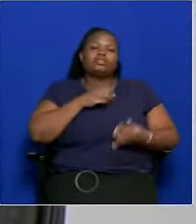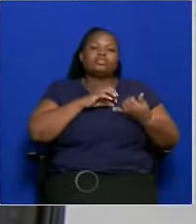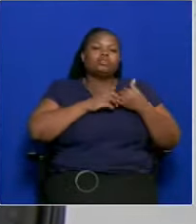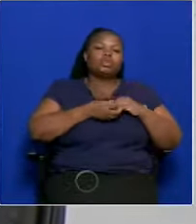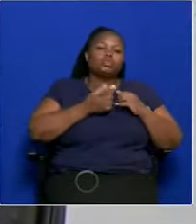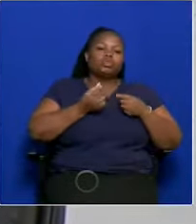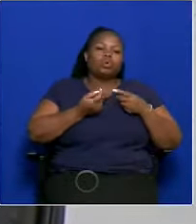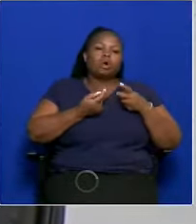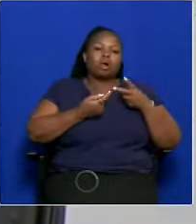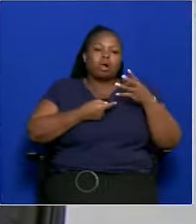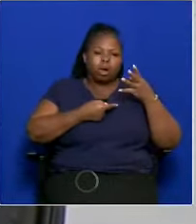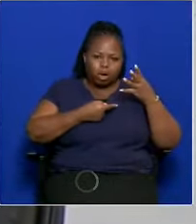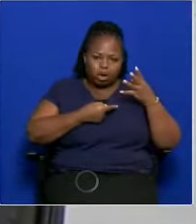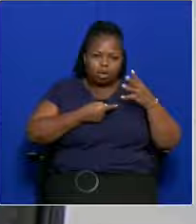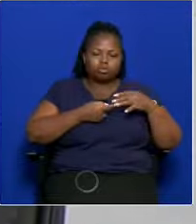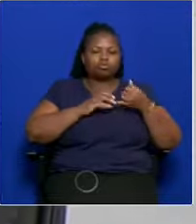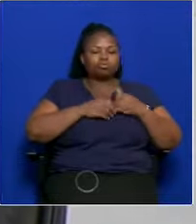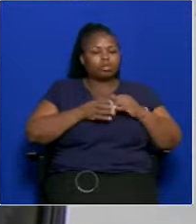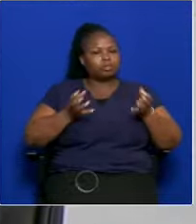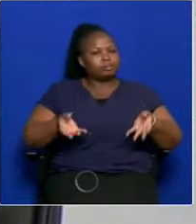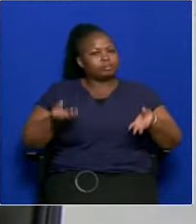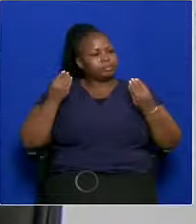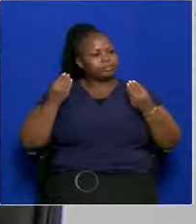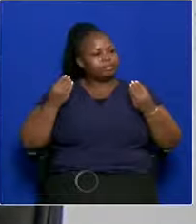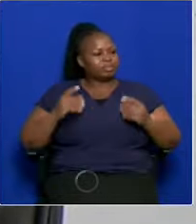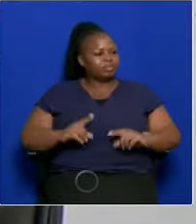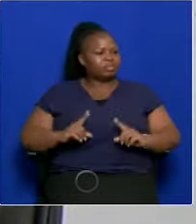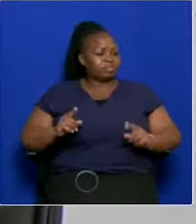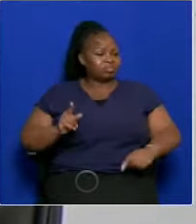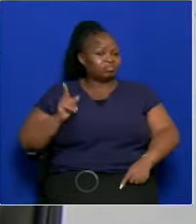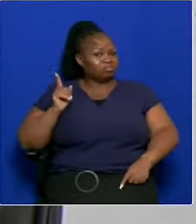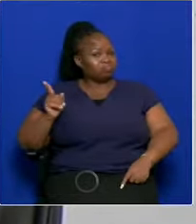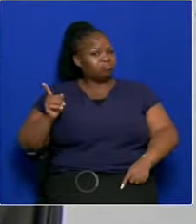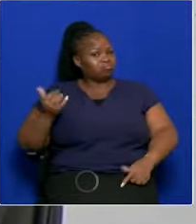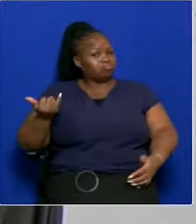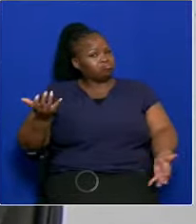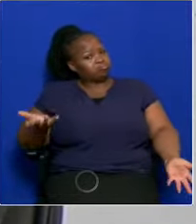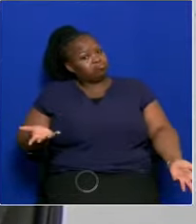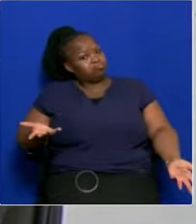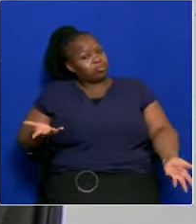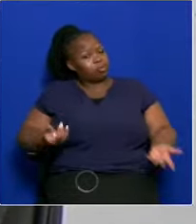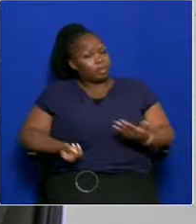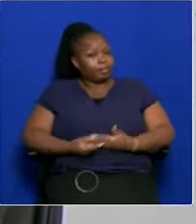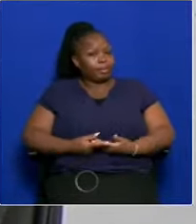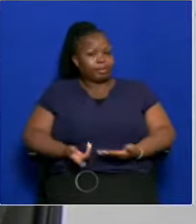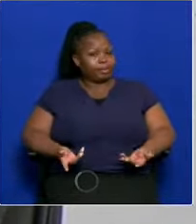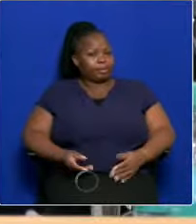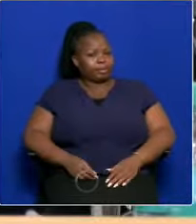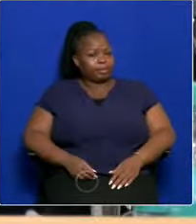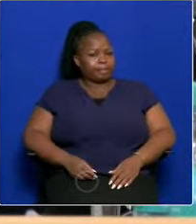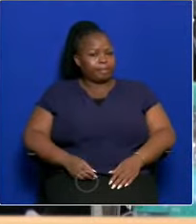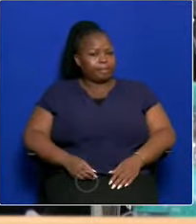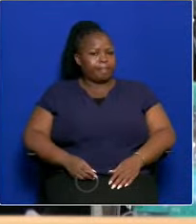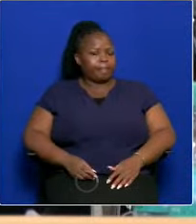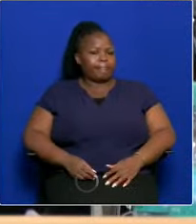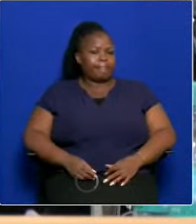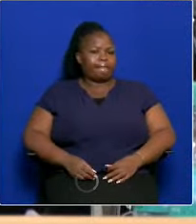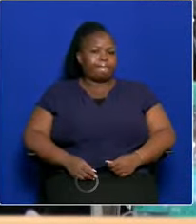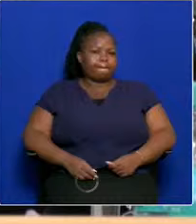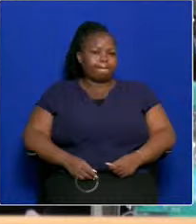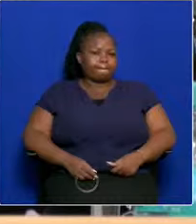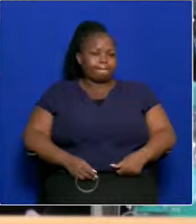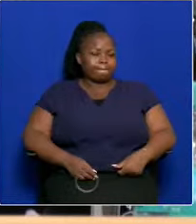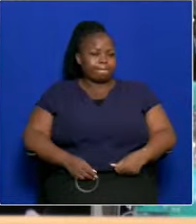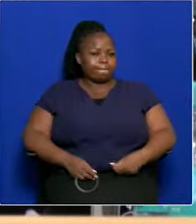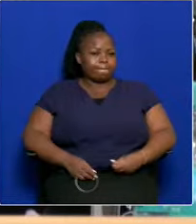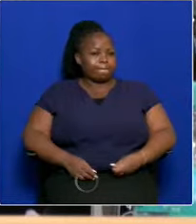order to get this, and this is where I ended. So So General, would you, in short, be willing